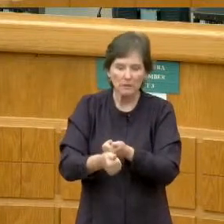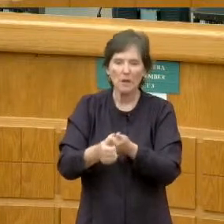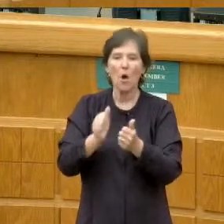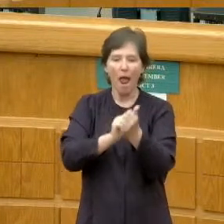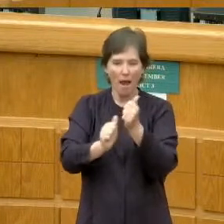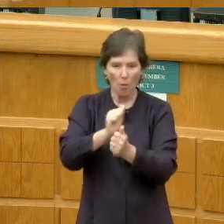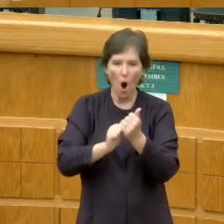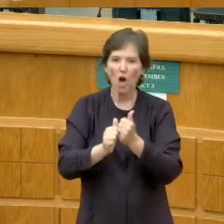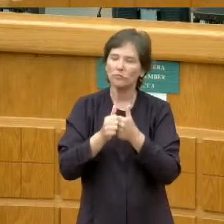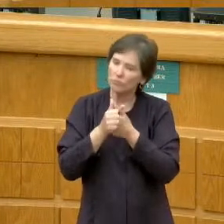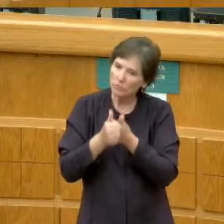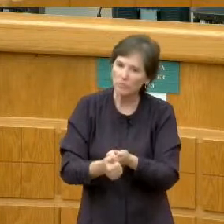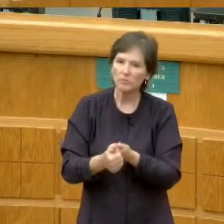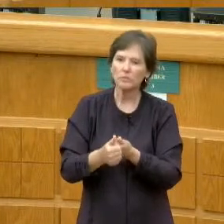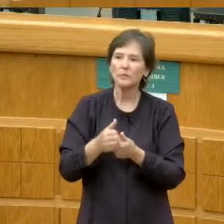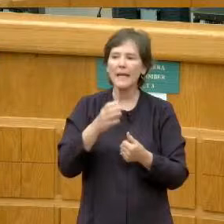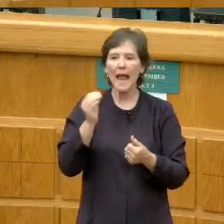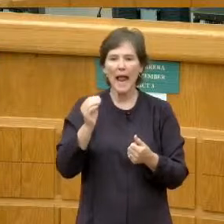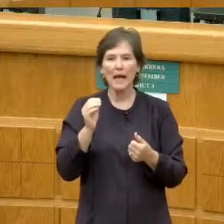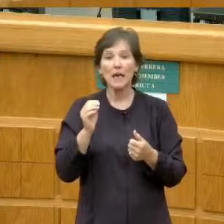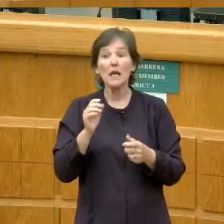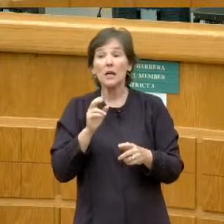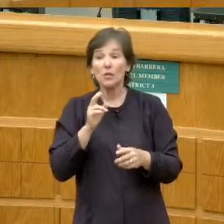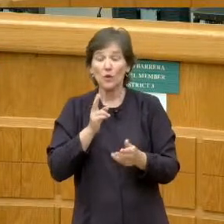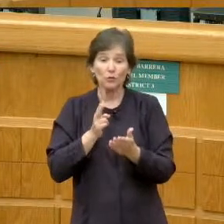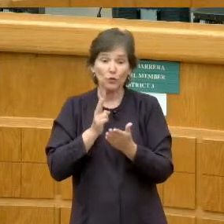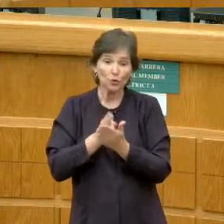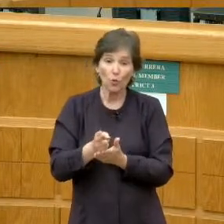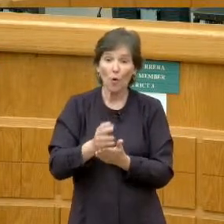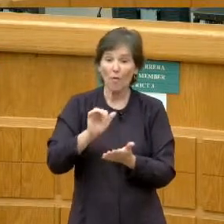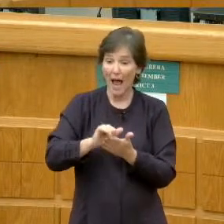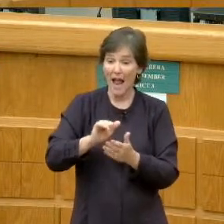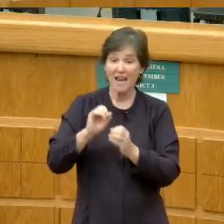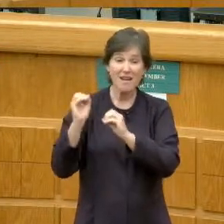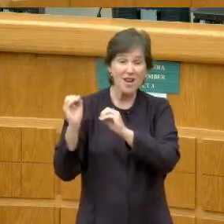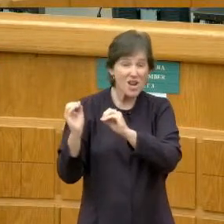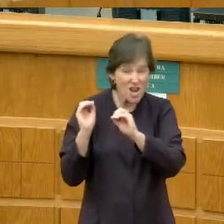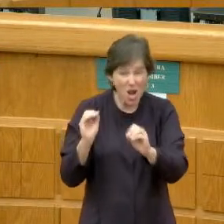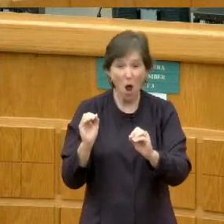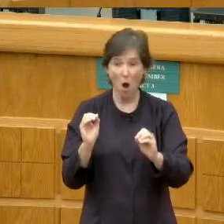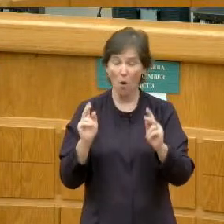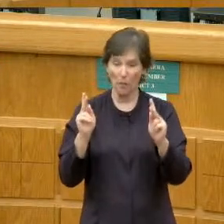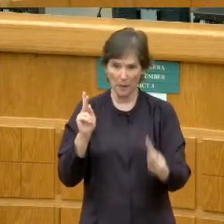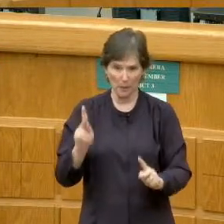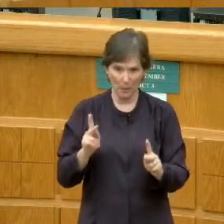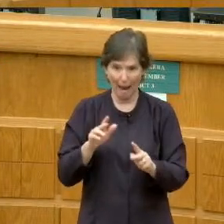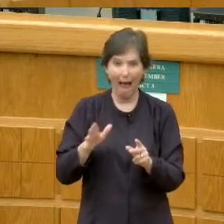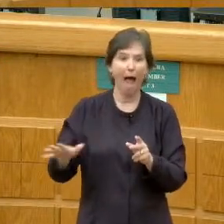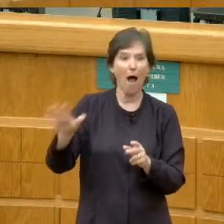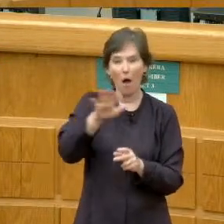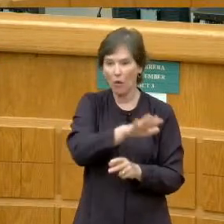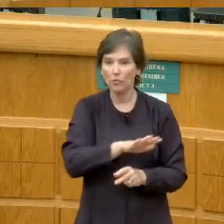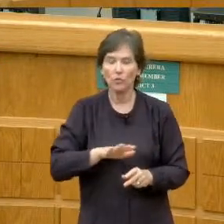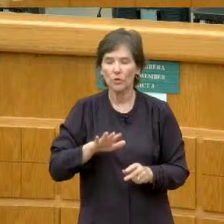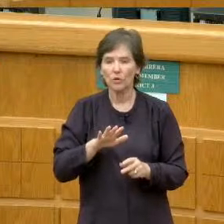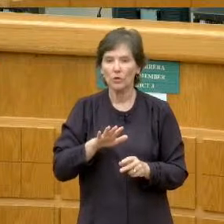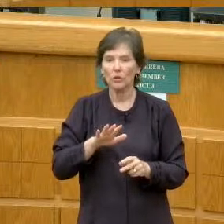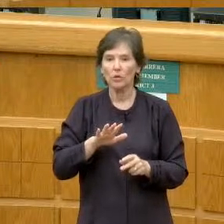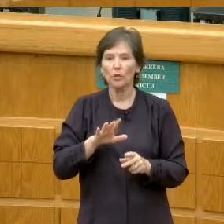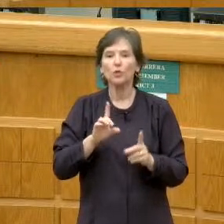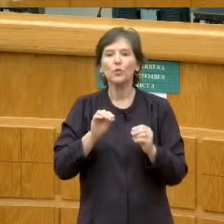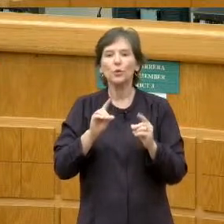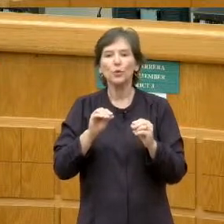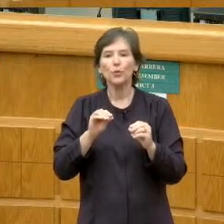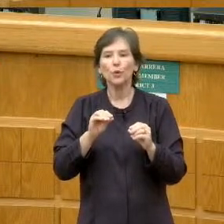of us are taking the unnecessary risks, not just for us, but for everybody else around us as well. And what